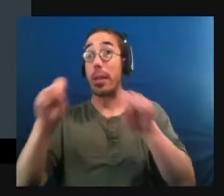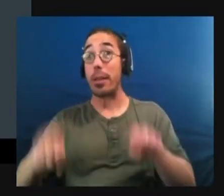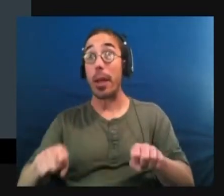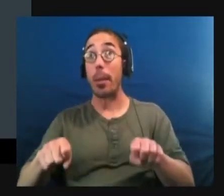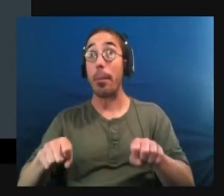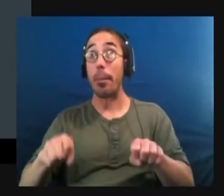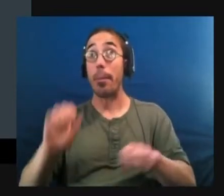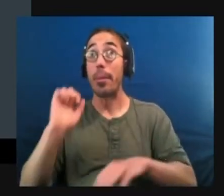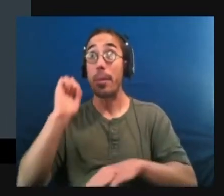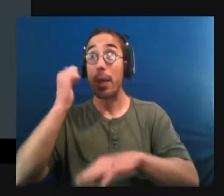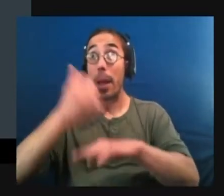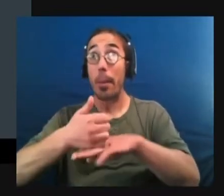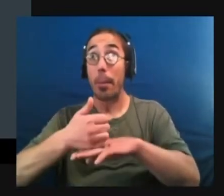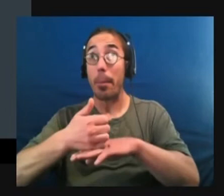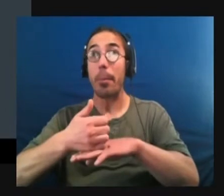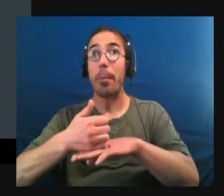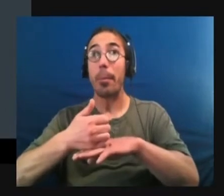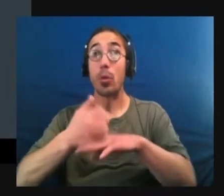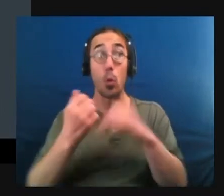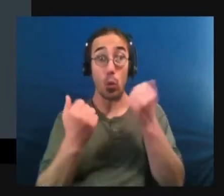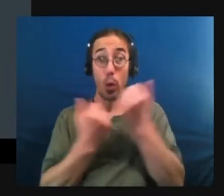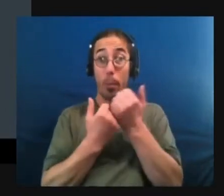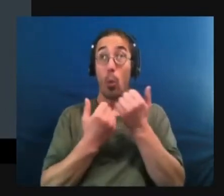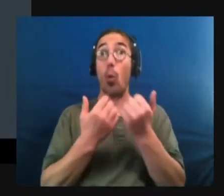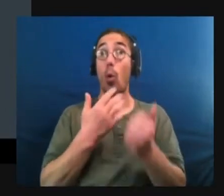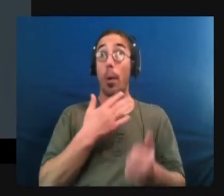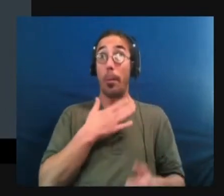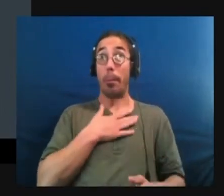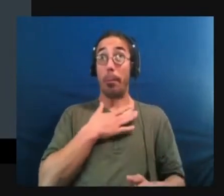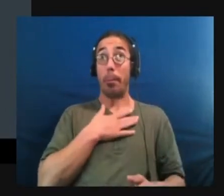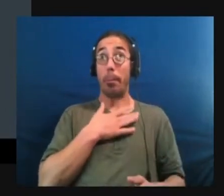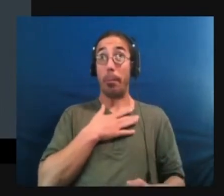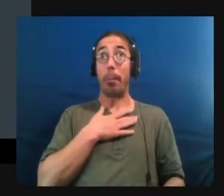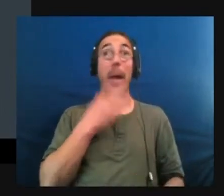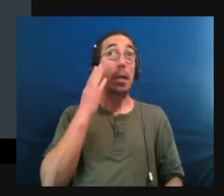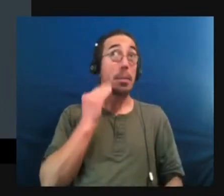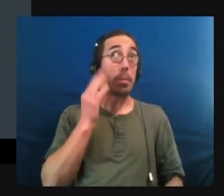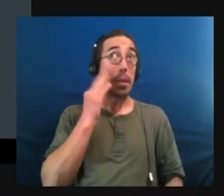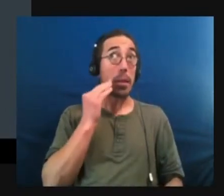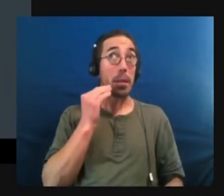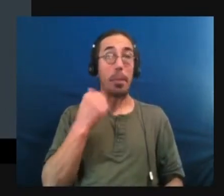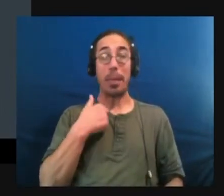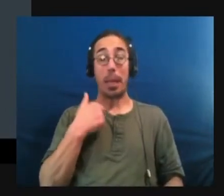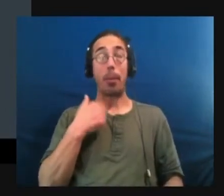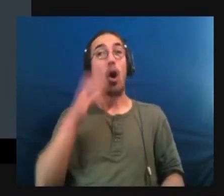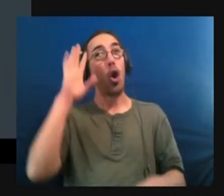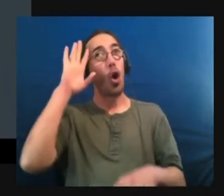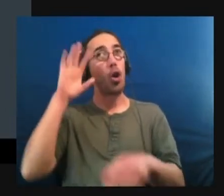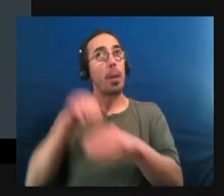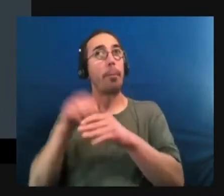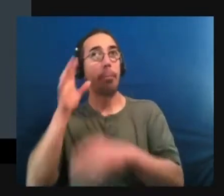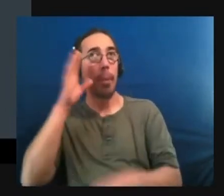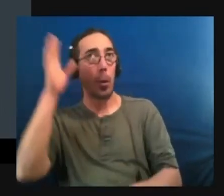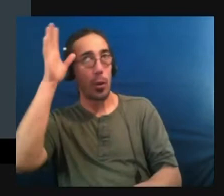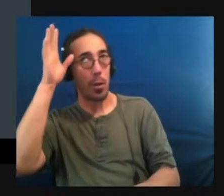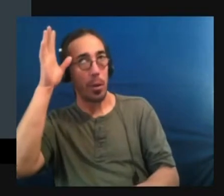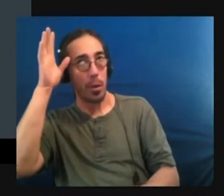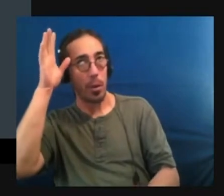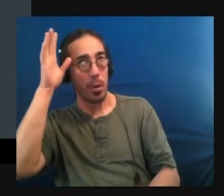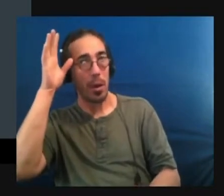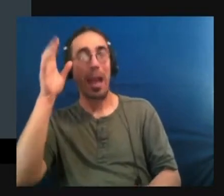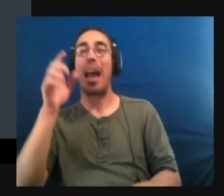to support me authentically as an autistic parent, I need to then be